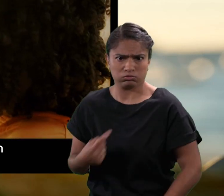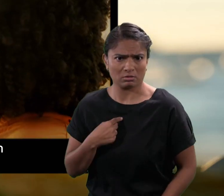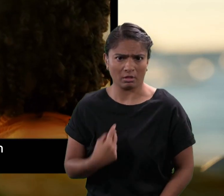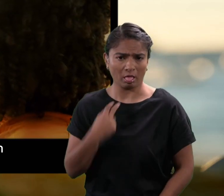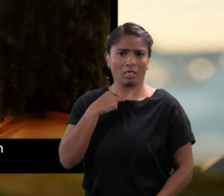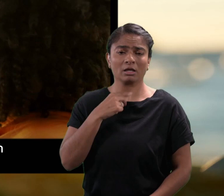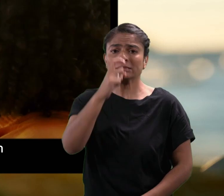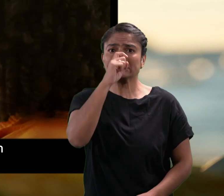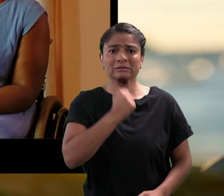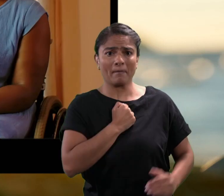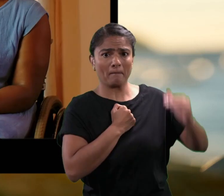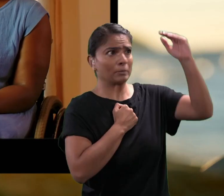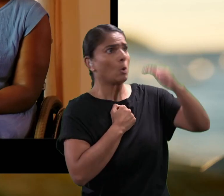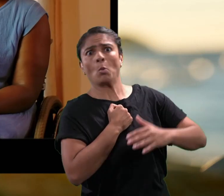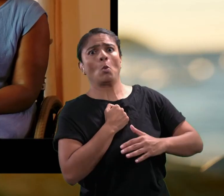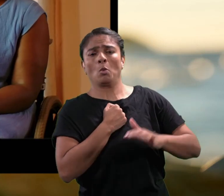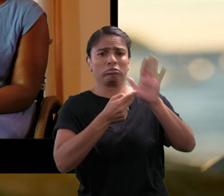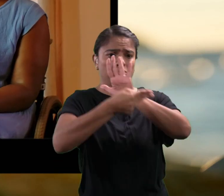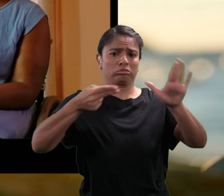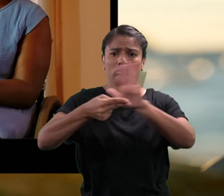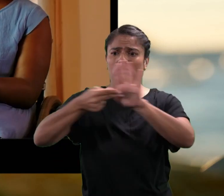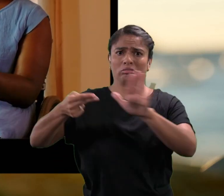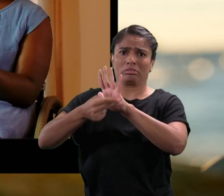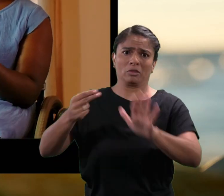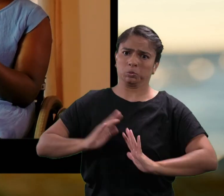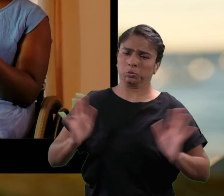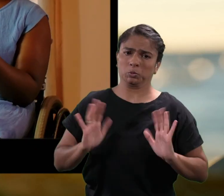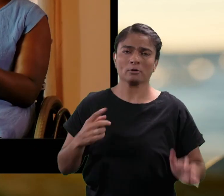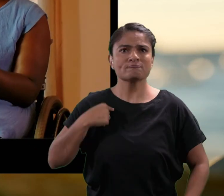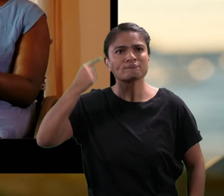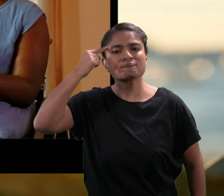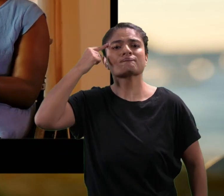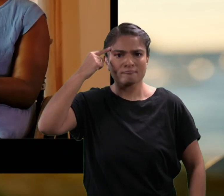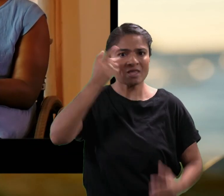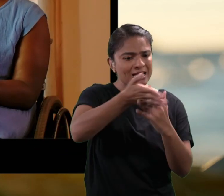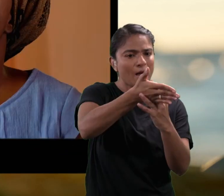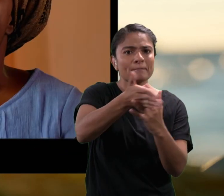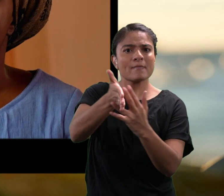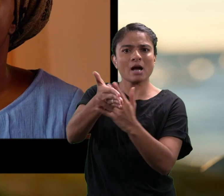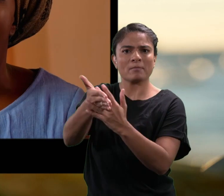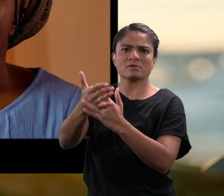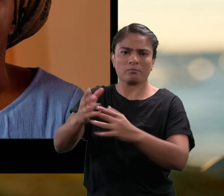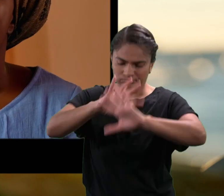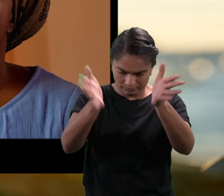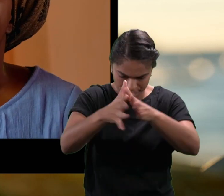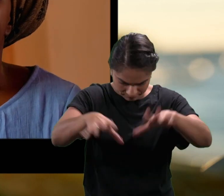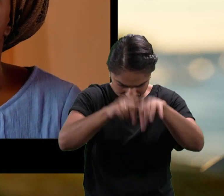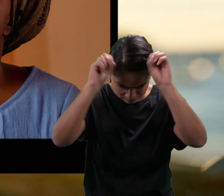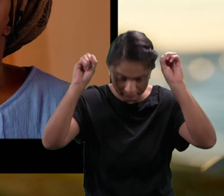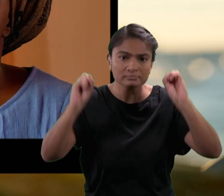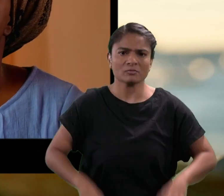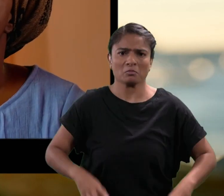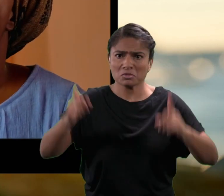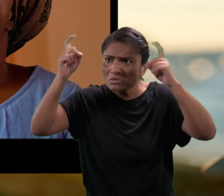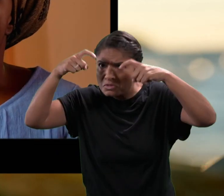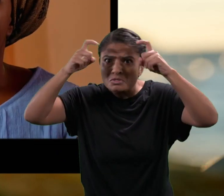sengakhe sincokola ngale nto, you know. It's a taboo, so I'm trying to just close the gap so that there's less frowning when it comes